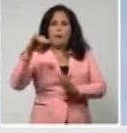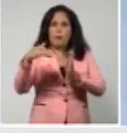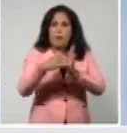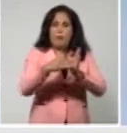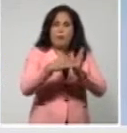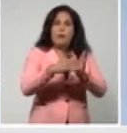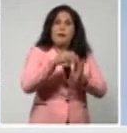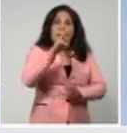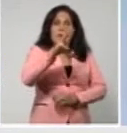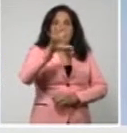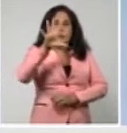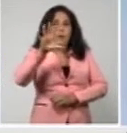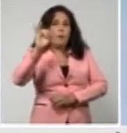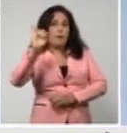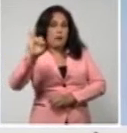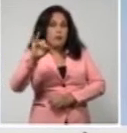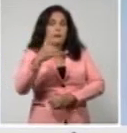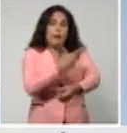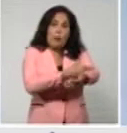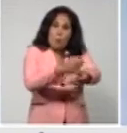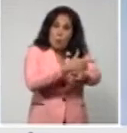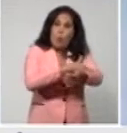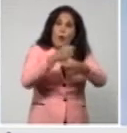in the entire country to